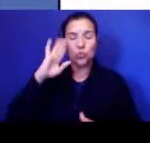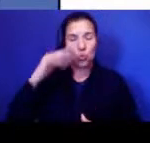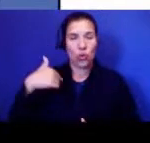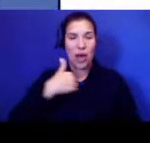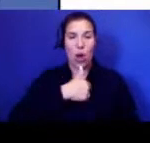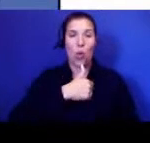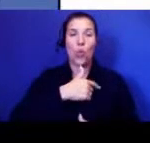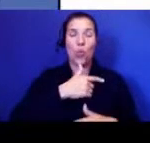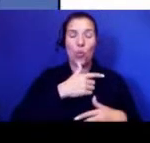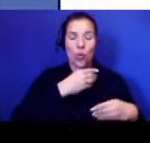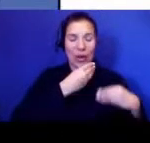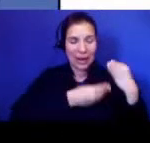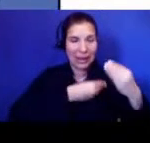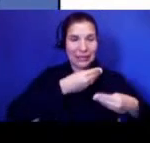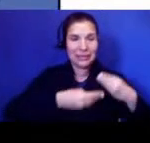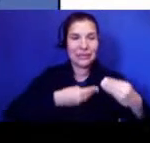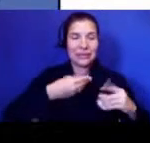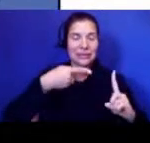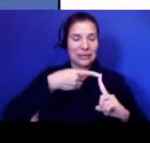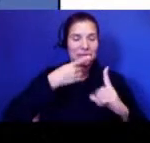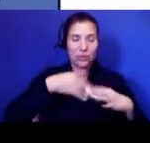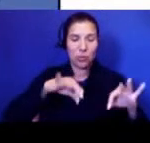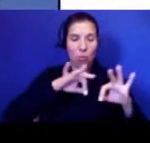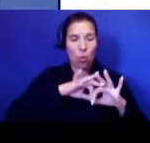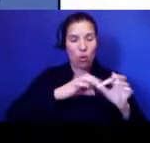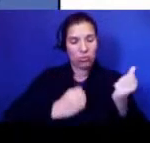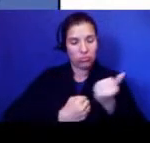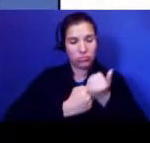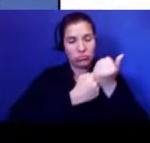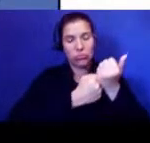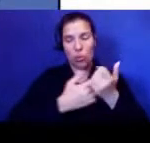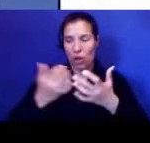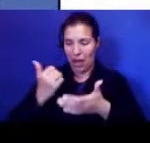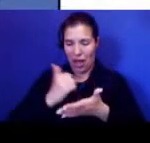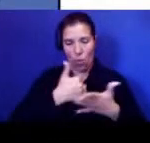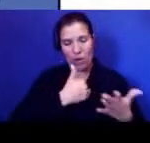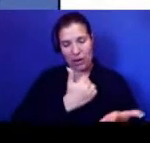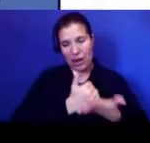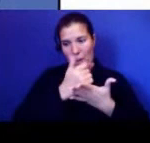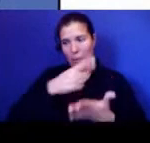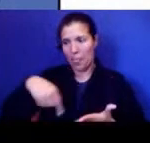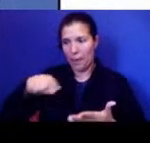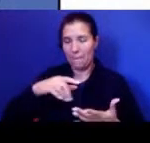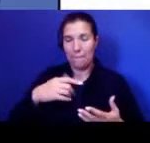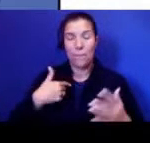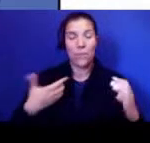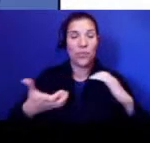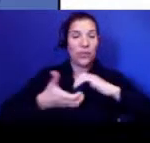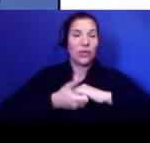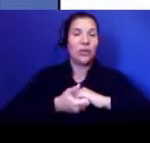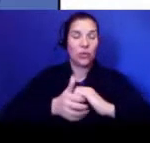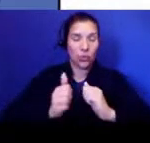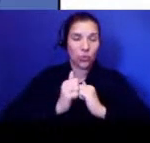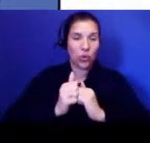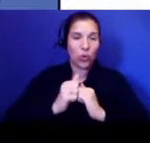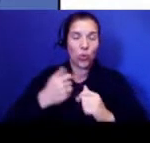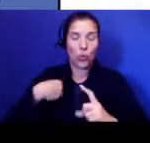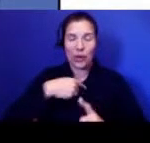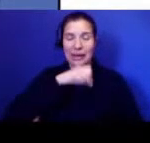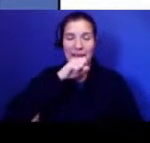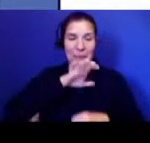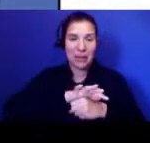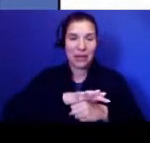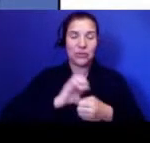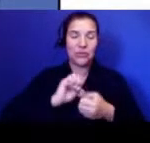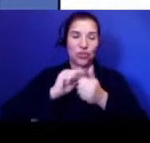continue only as long as there is someone to move it forward. We are a collective of community organizations who are committed to change